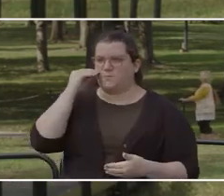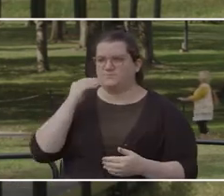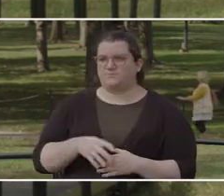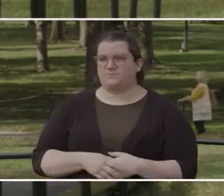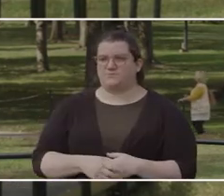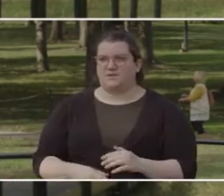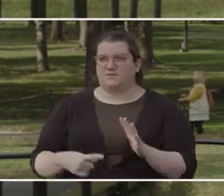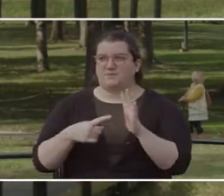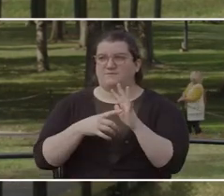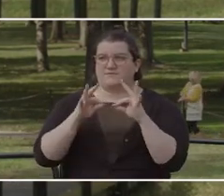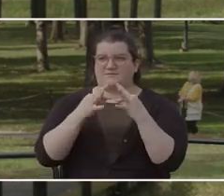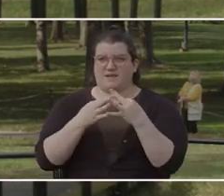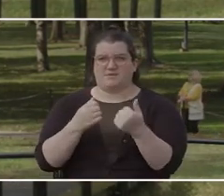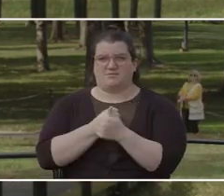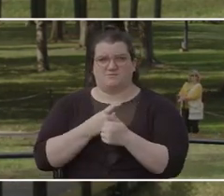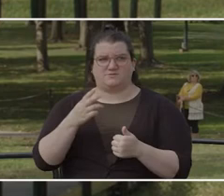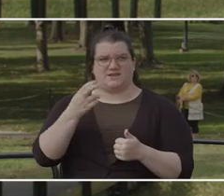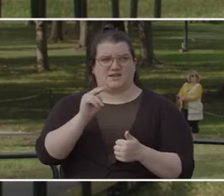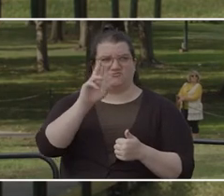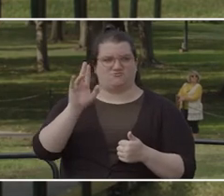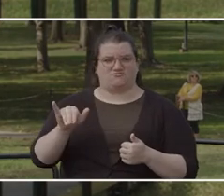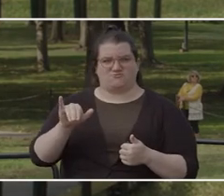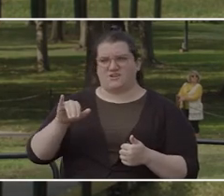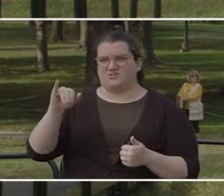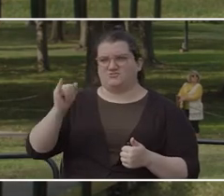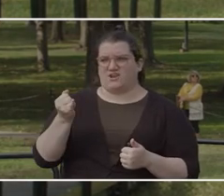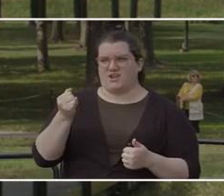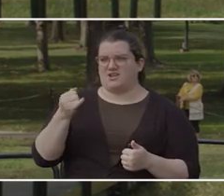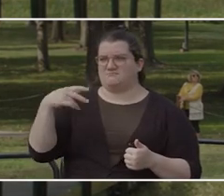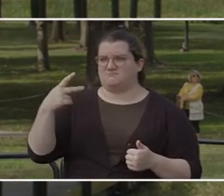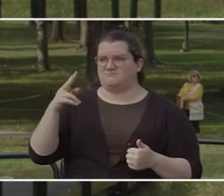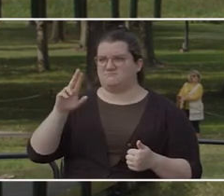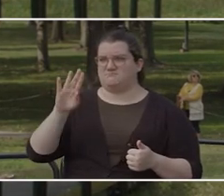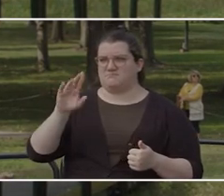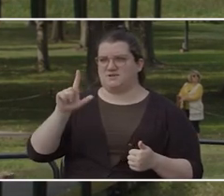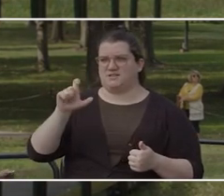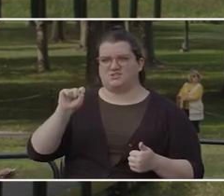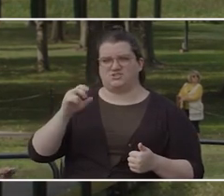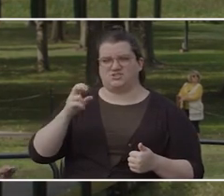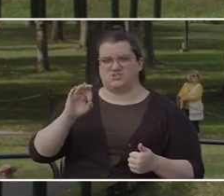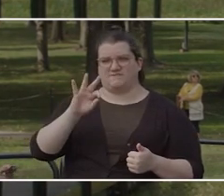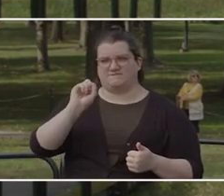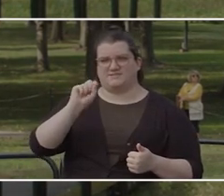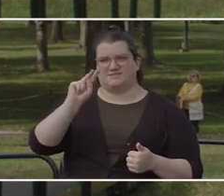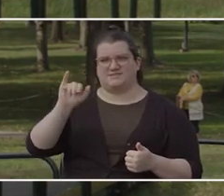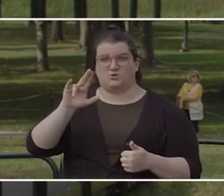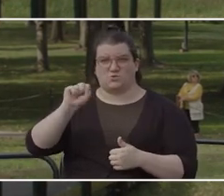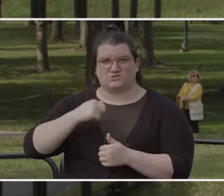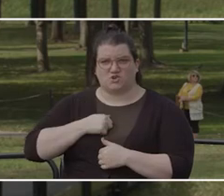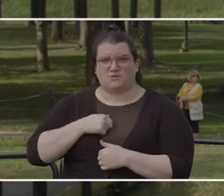On behalf of the family and loved ones of Henry J. Podlasiewski, United States Army, Vietnam, 1968